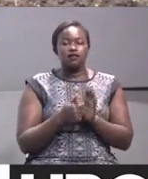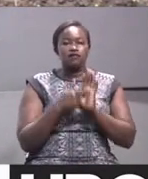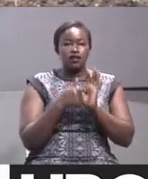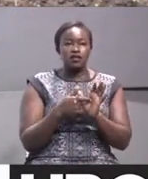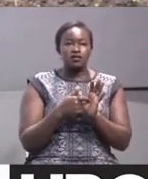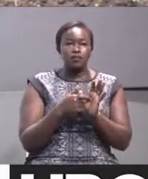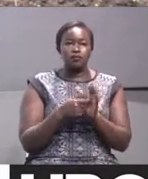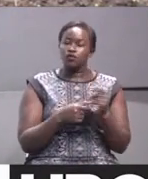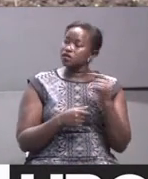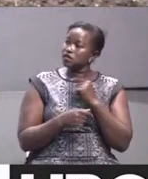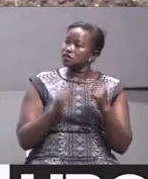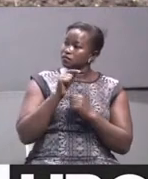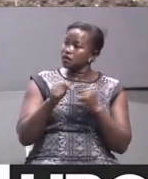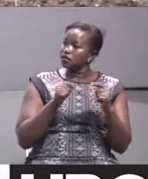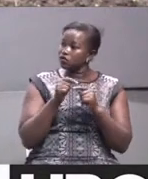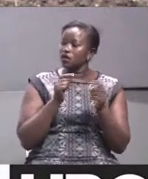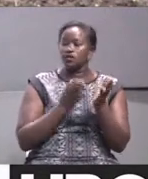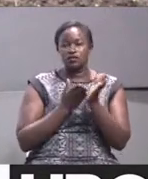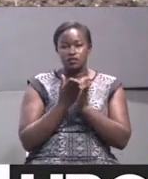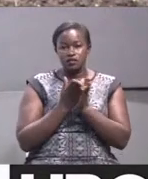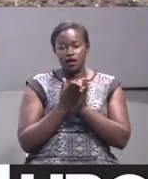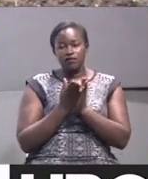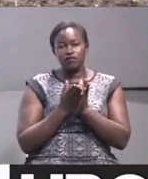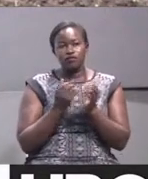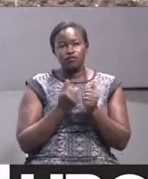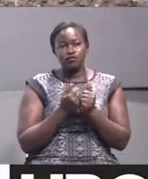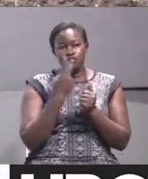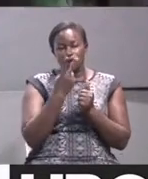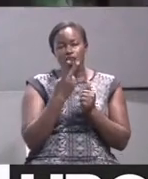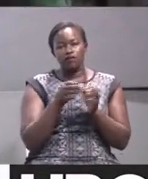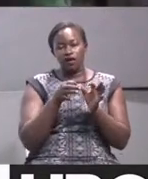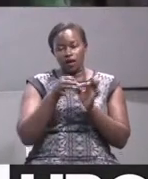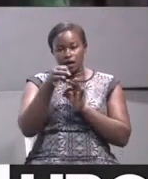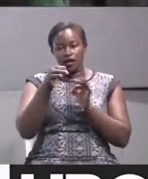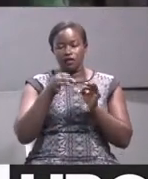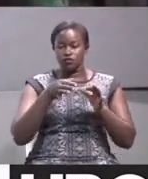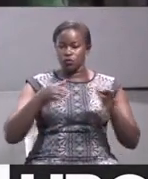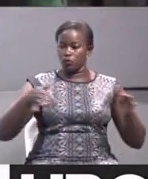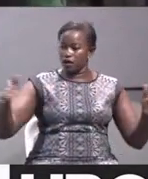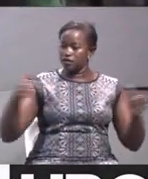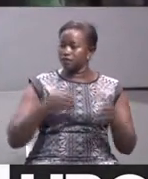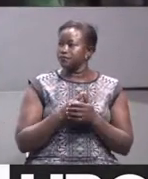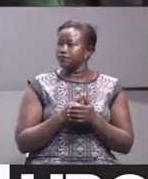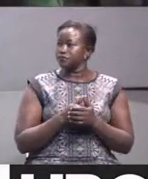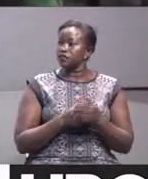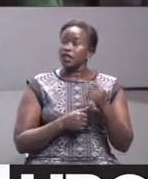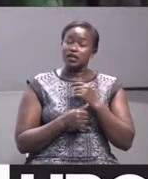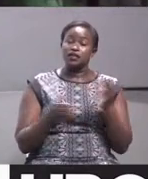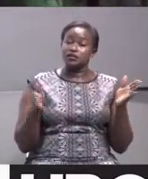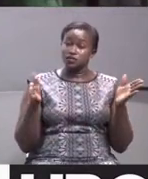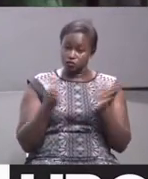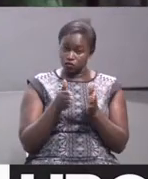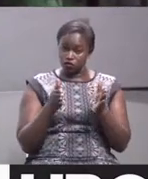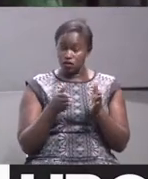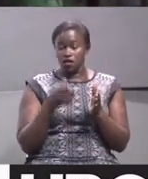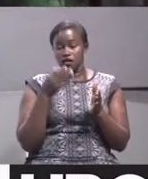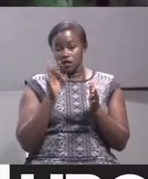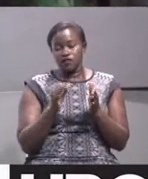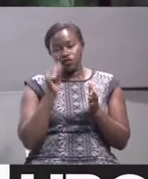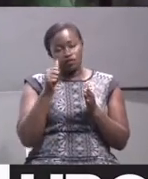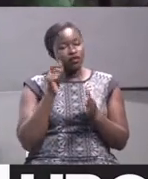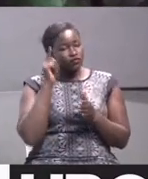this particular one is serving is about 12 acres wide. That is still small. If you imagine